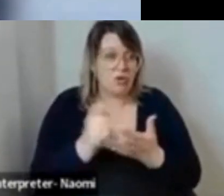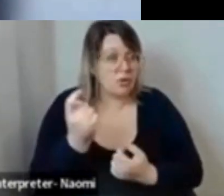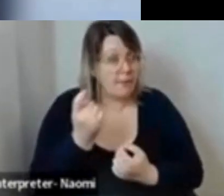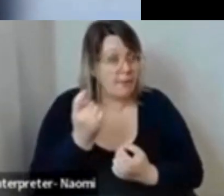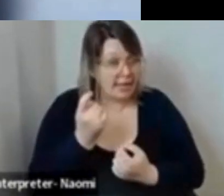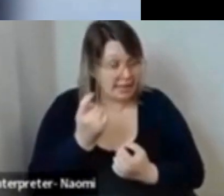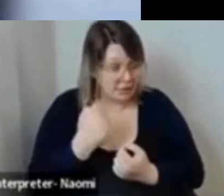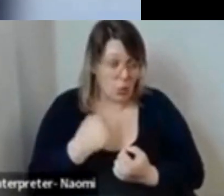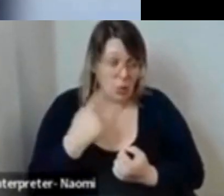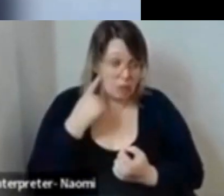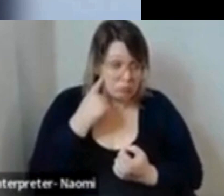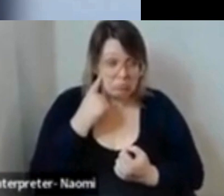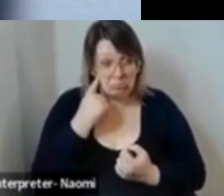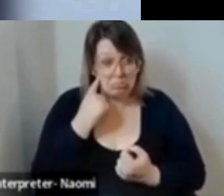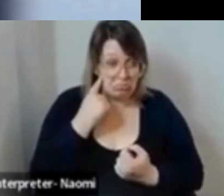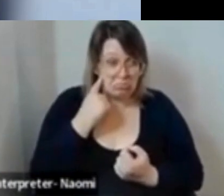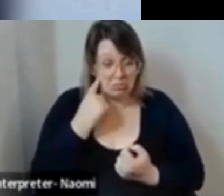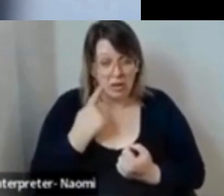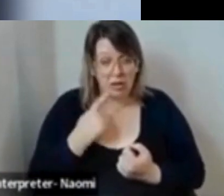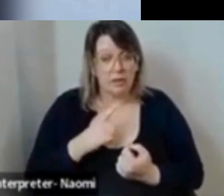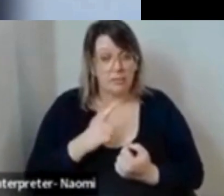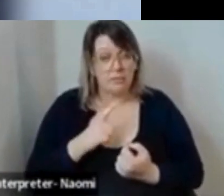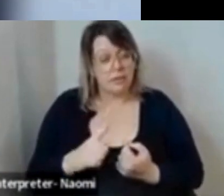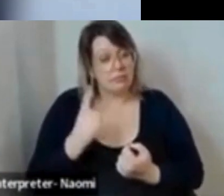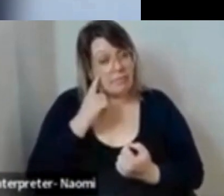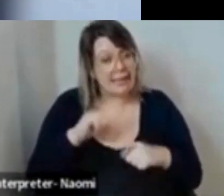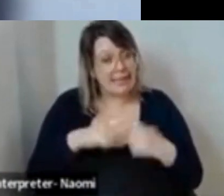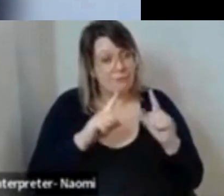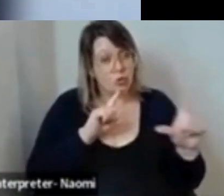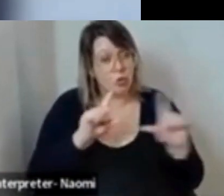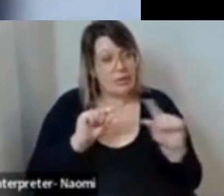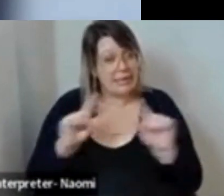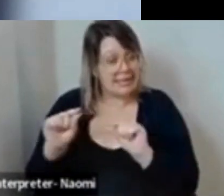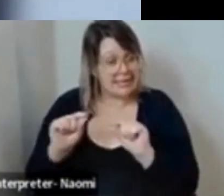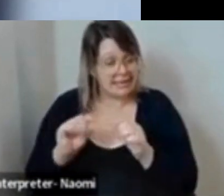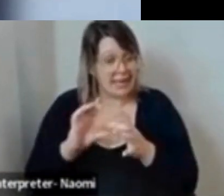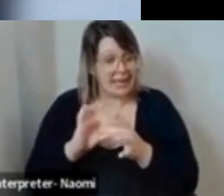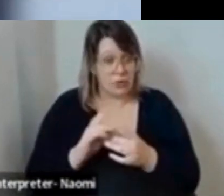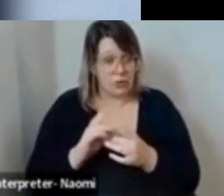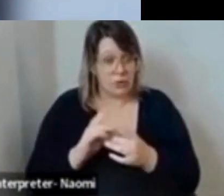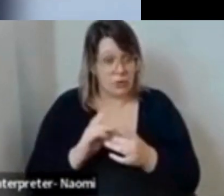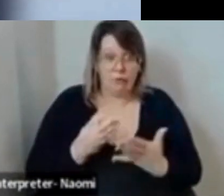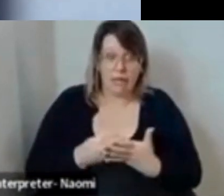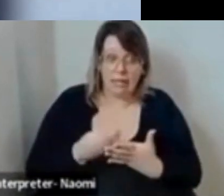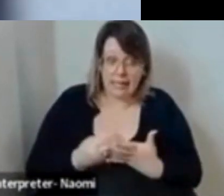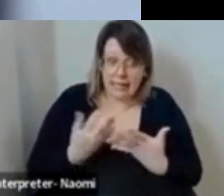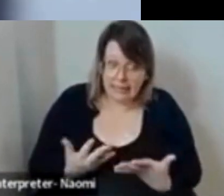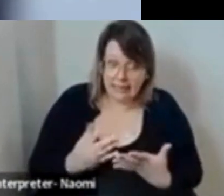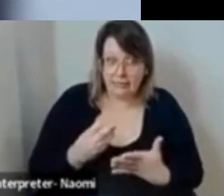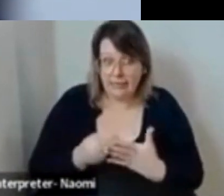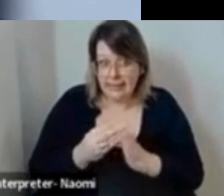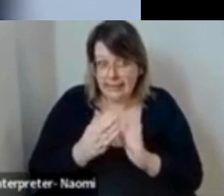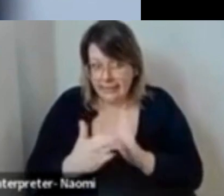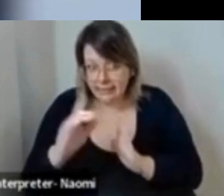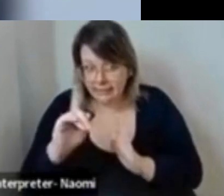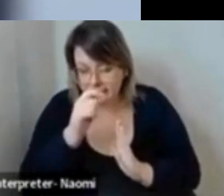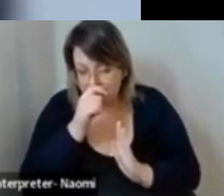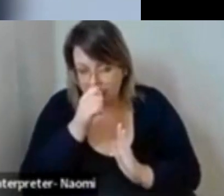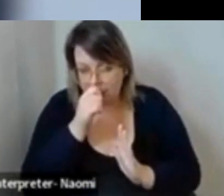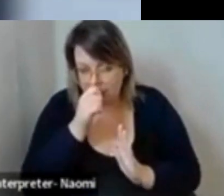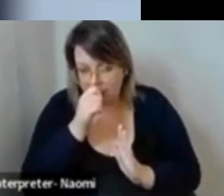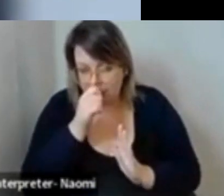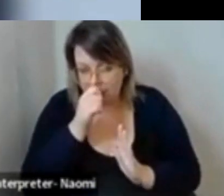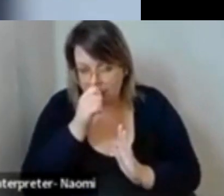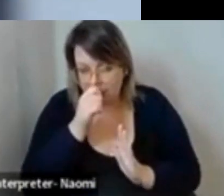figure into that the choices that need to be made about existing funding, and as part of the next spending